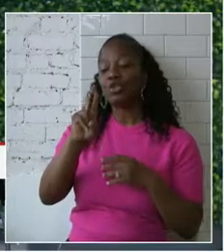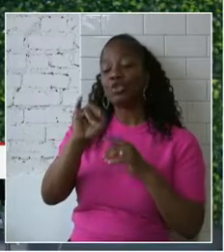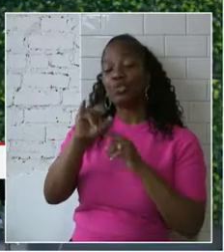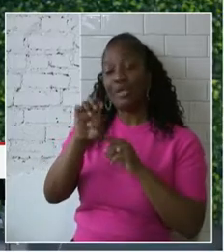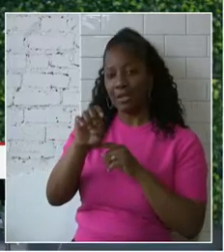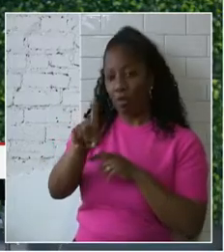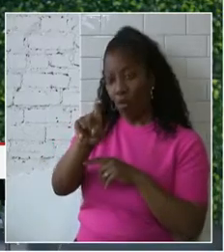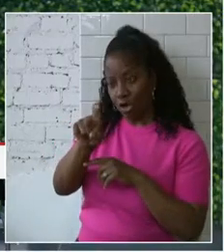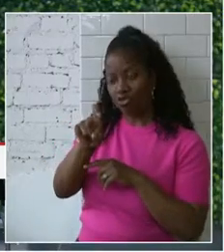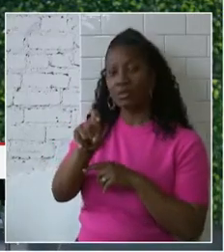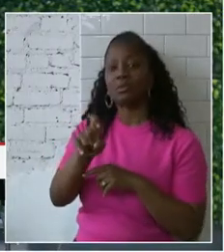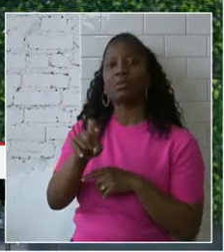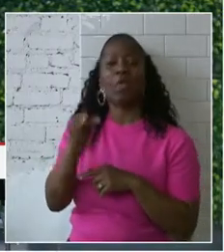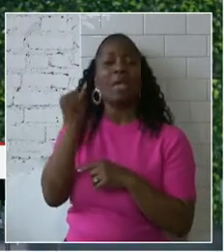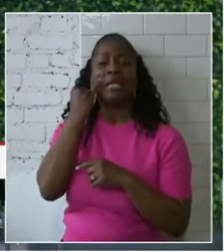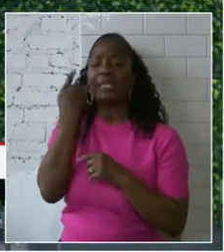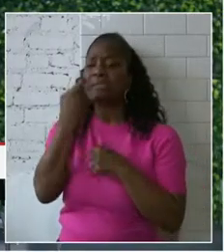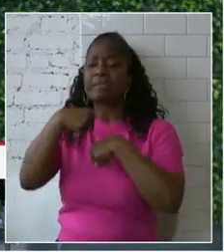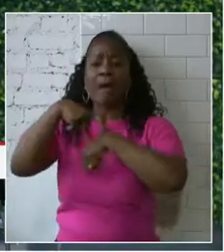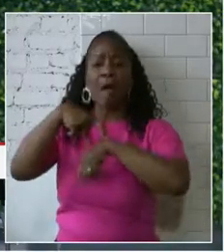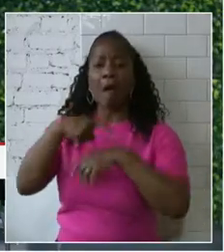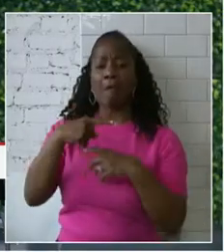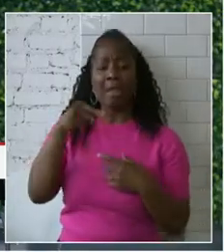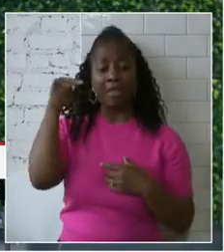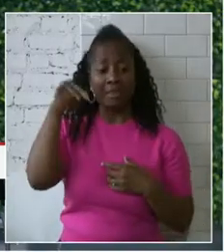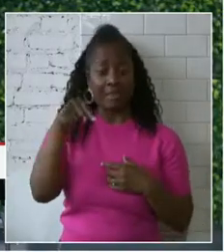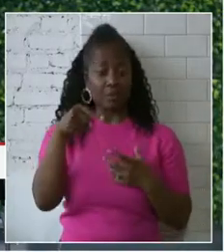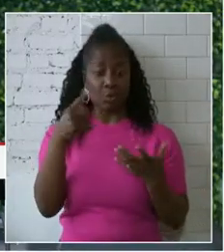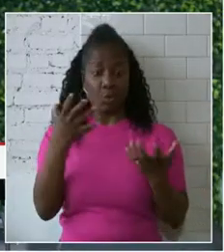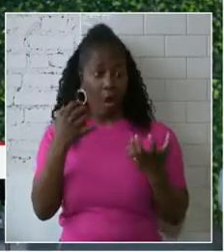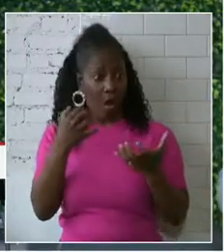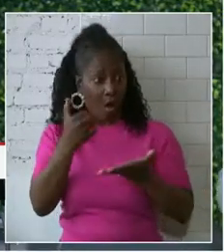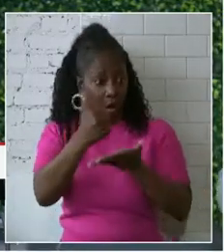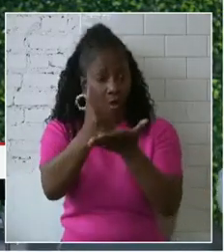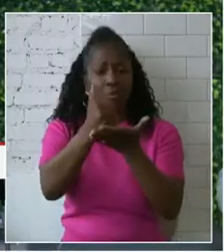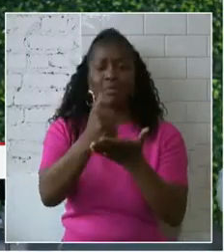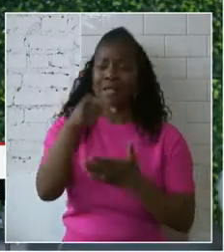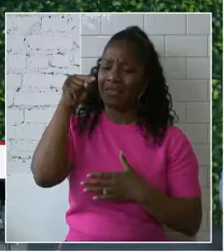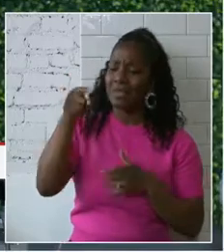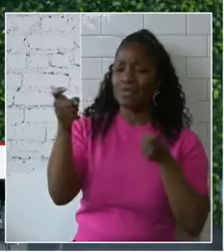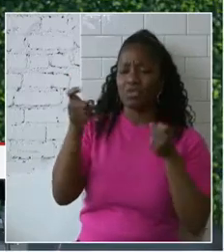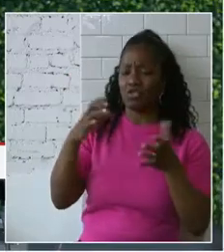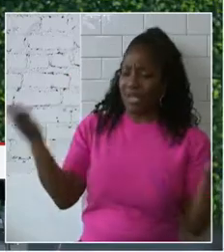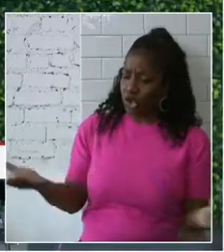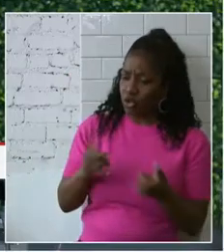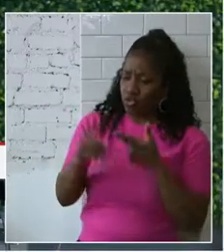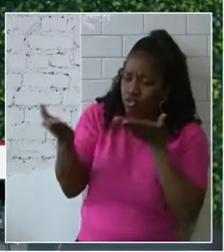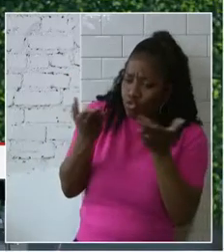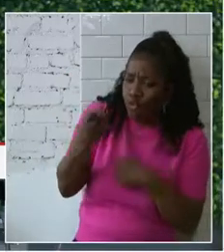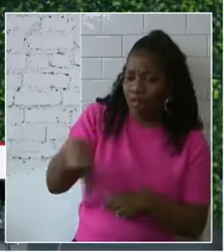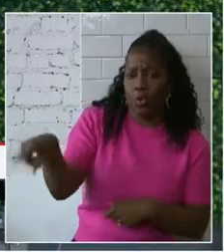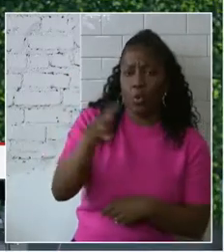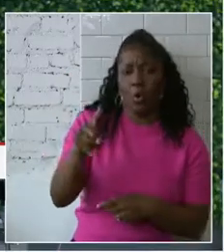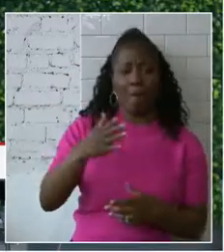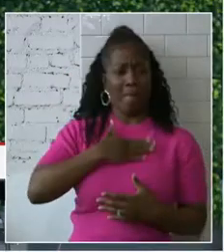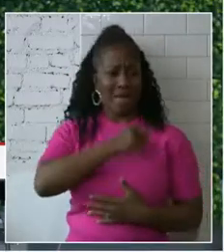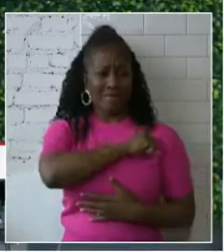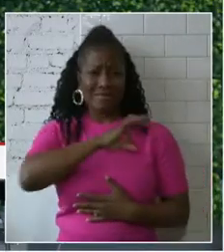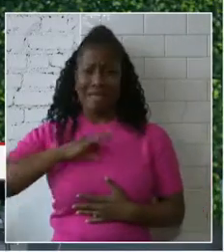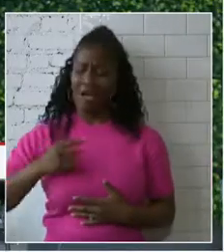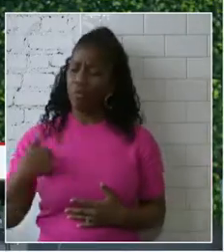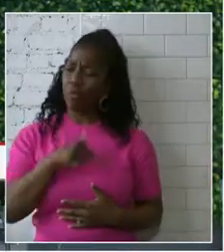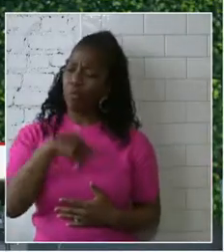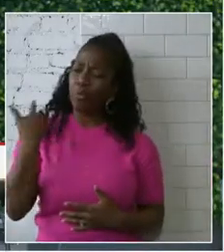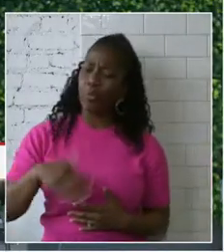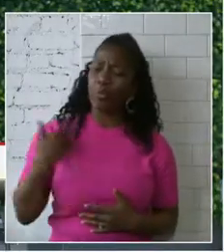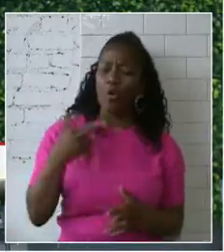returning citizen, just know this administration is here to serve you. And my staff is ready